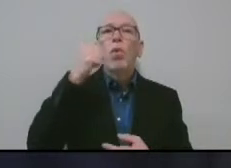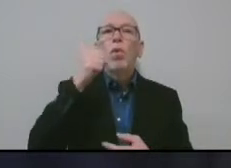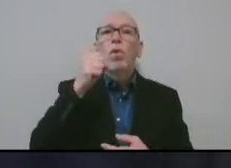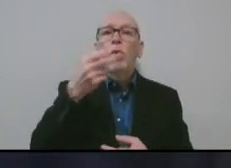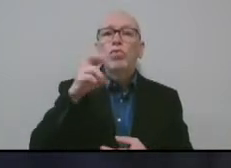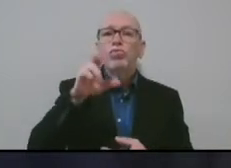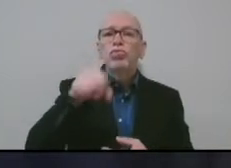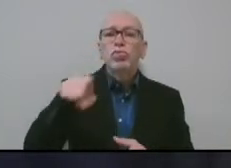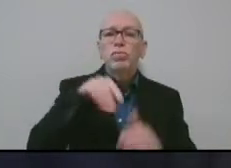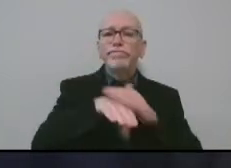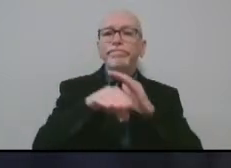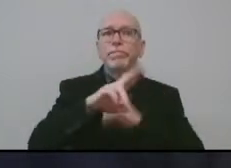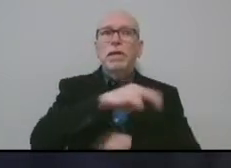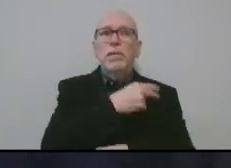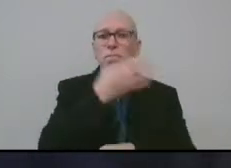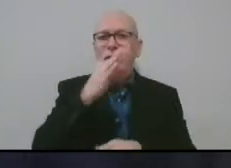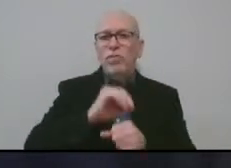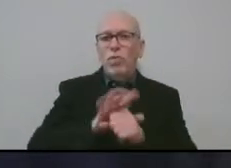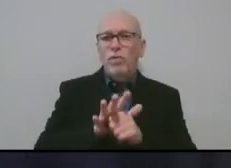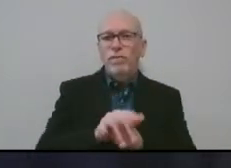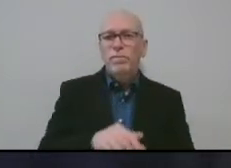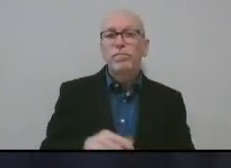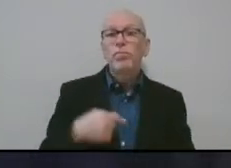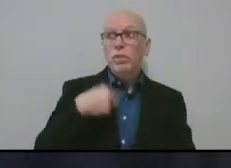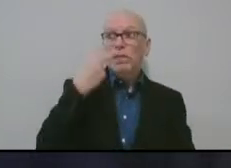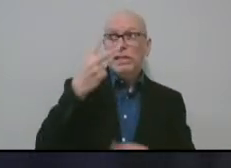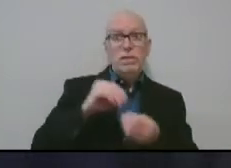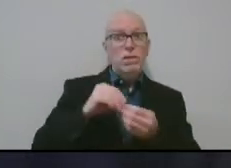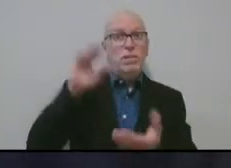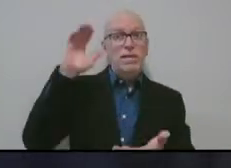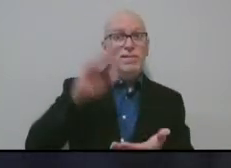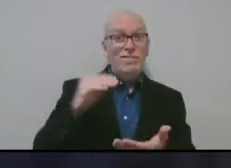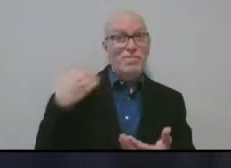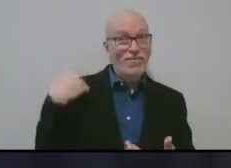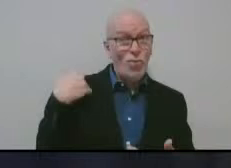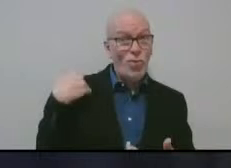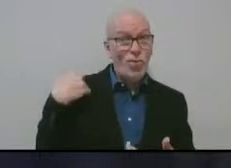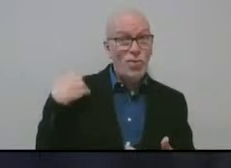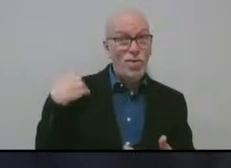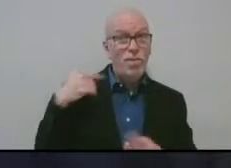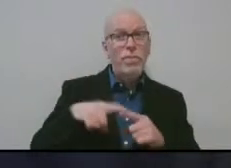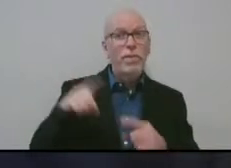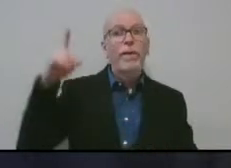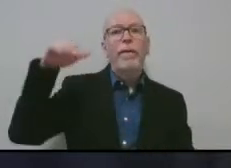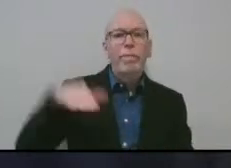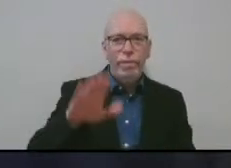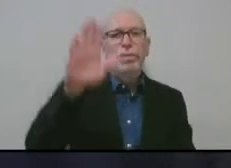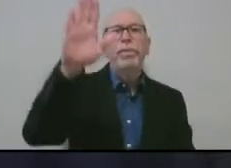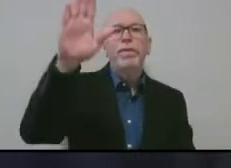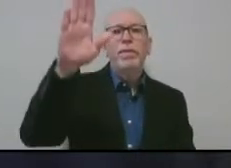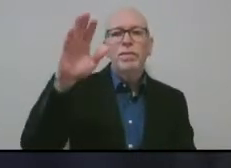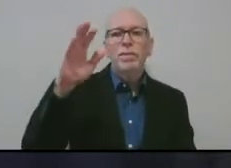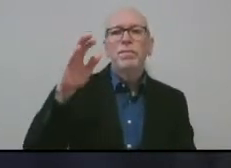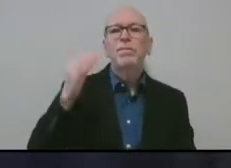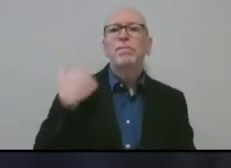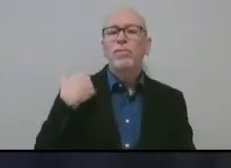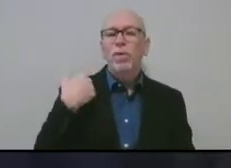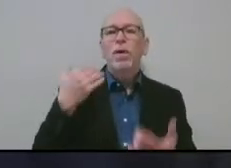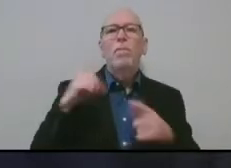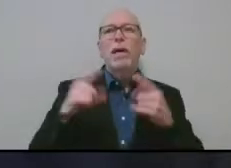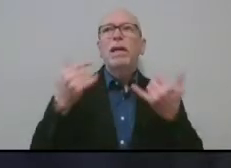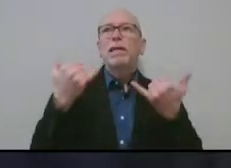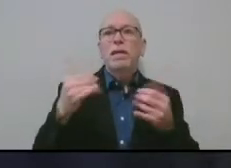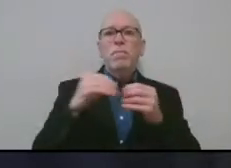for COVID symptoms. While we have seen this decline before, it has bounced back up in the past. But as more of our seniors